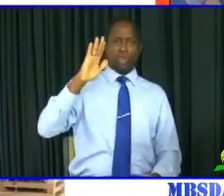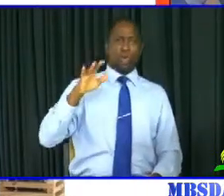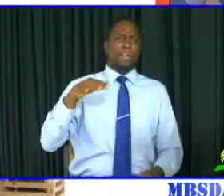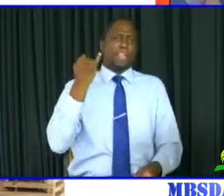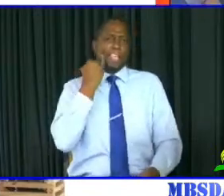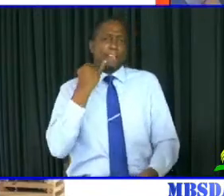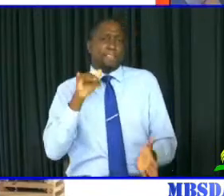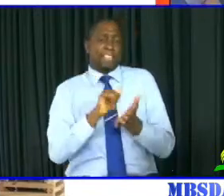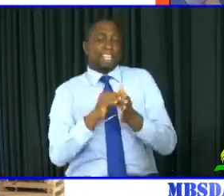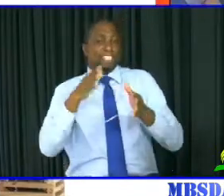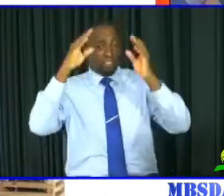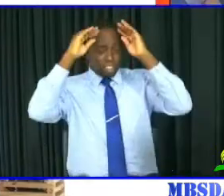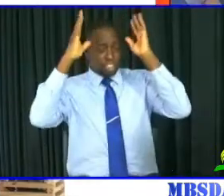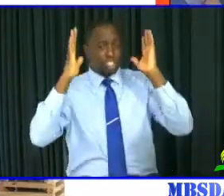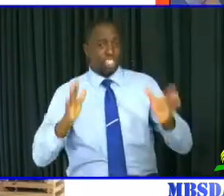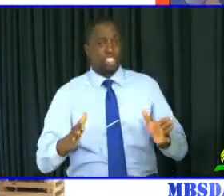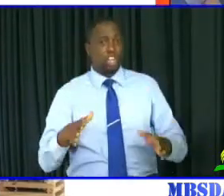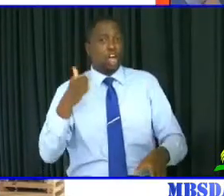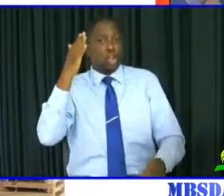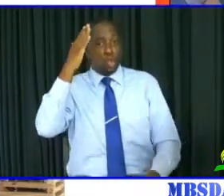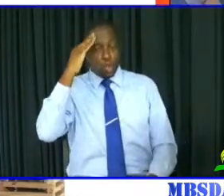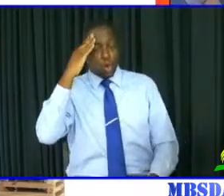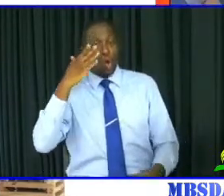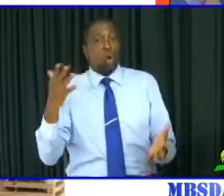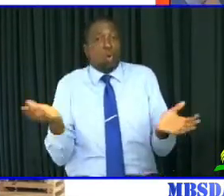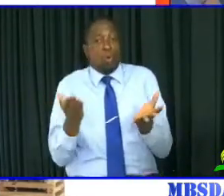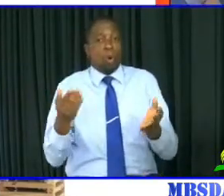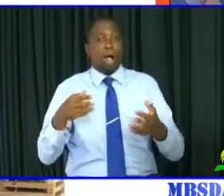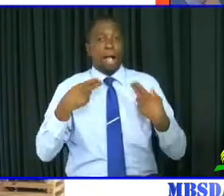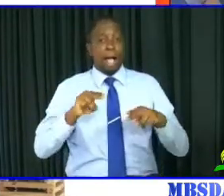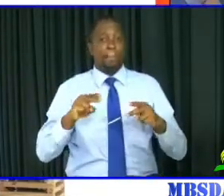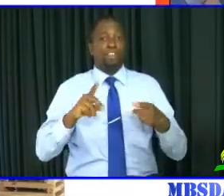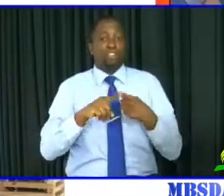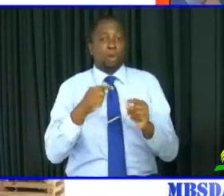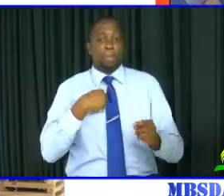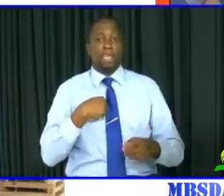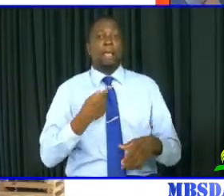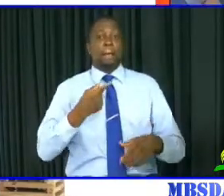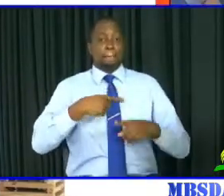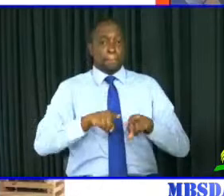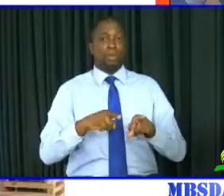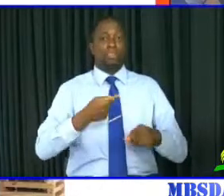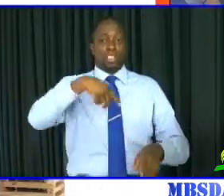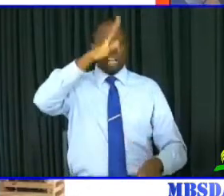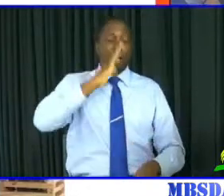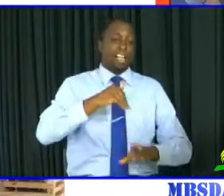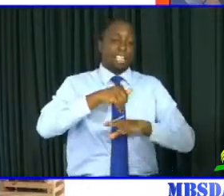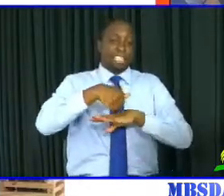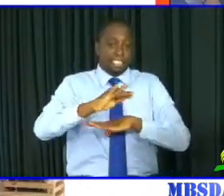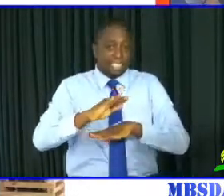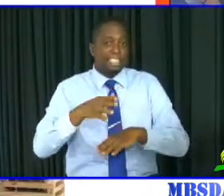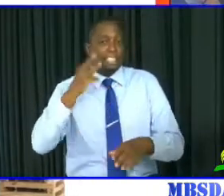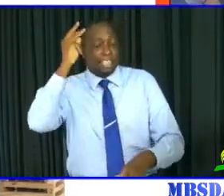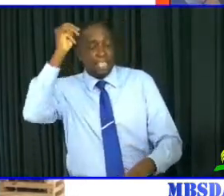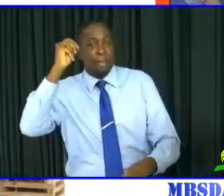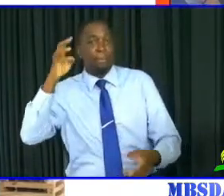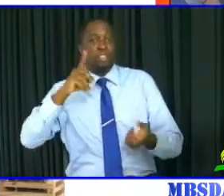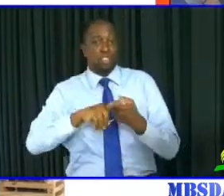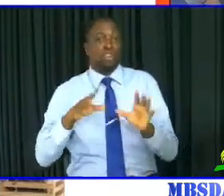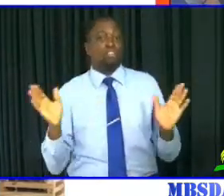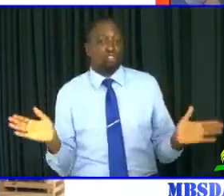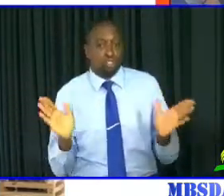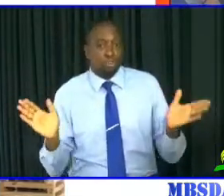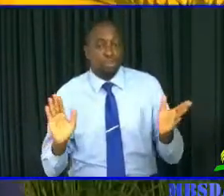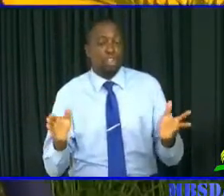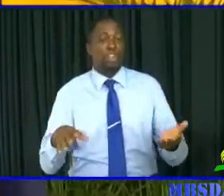that time, but God sent him along to push me a little further into the kingdom. I don't know what you're